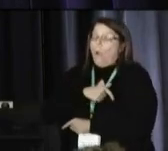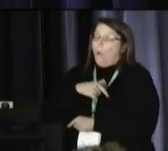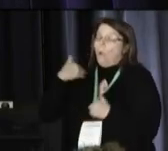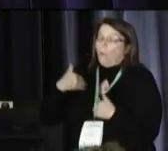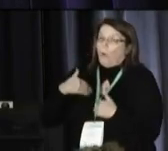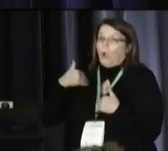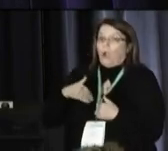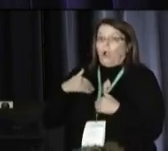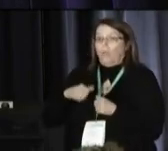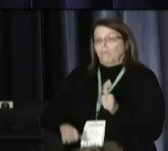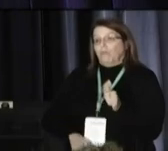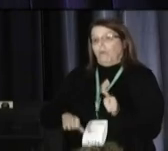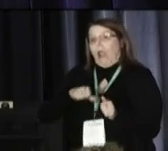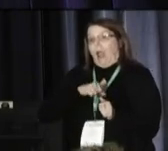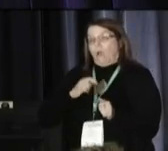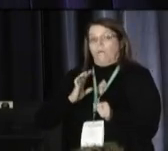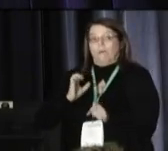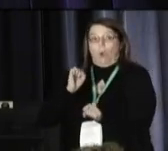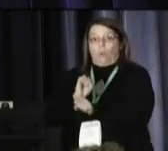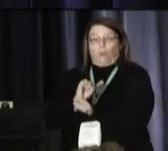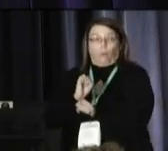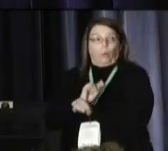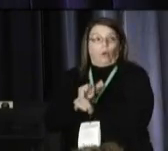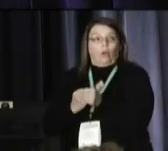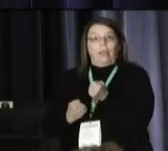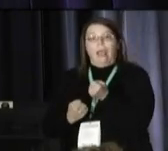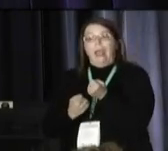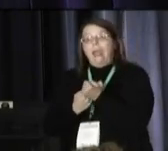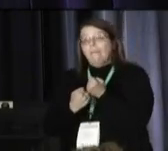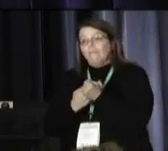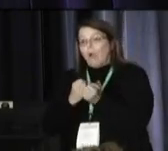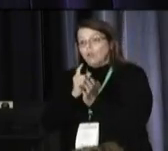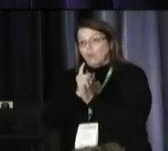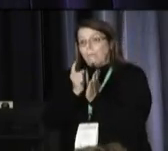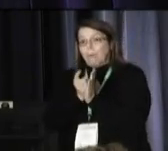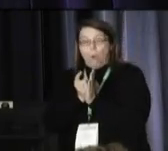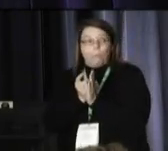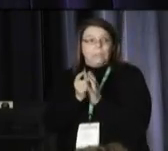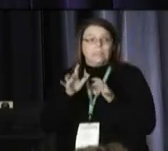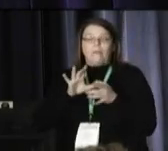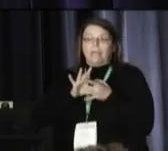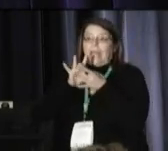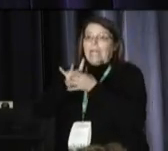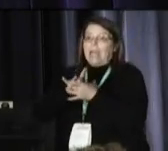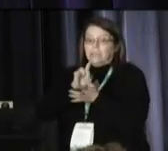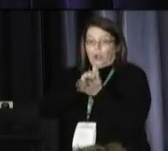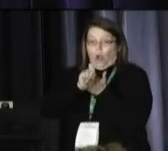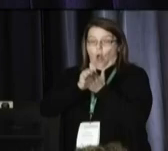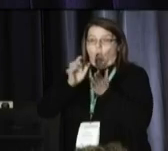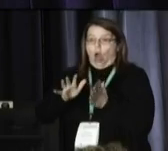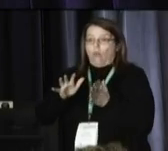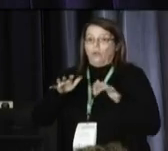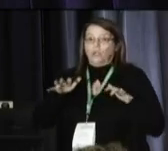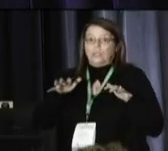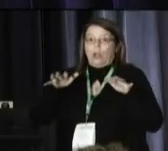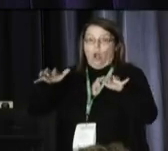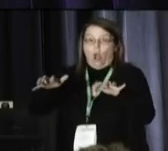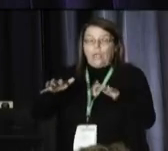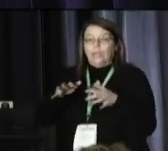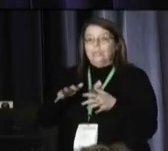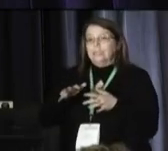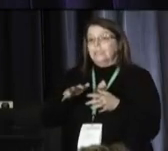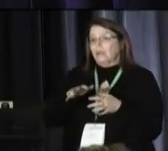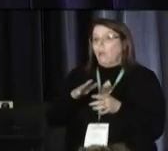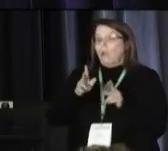work in fostering moments of connection between authors and audience, whether in person, virtually, or in